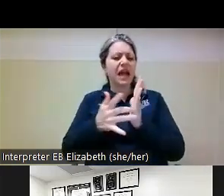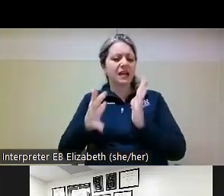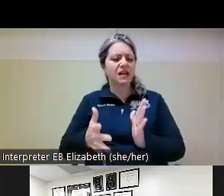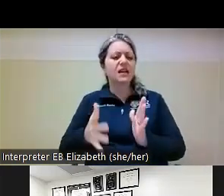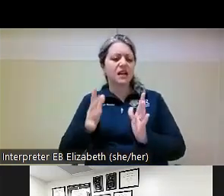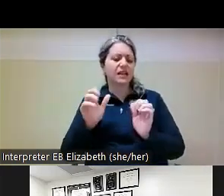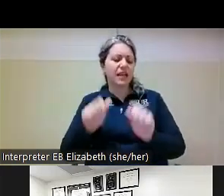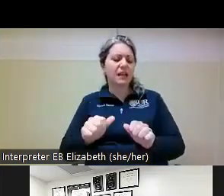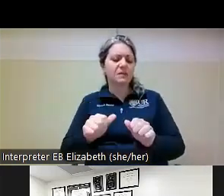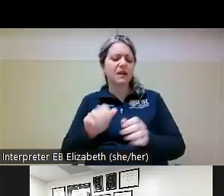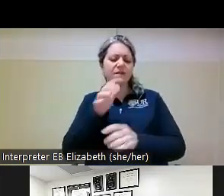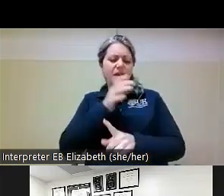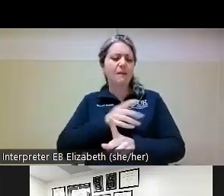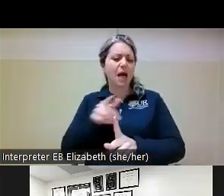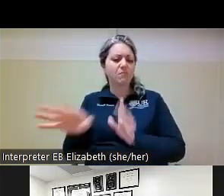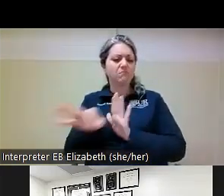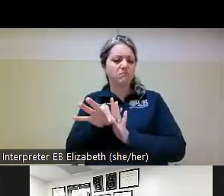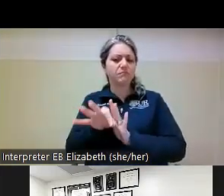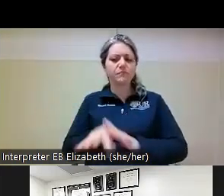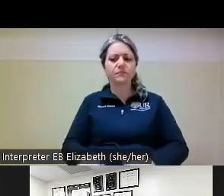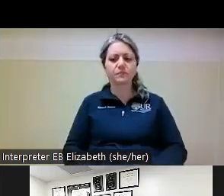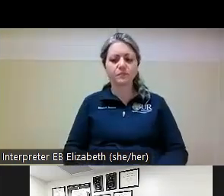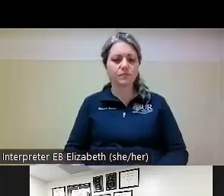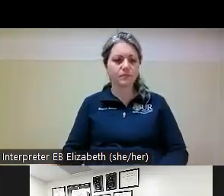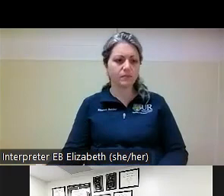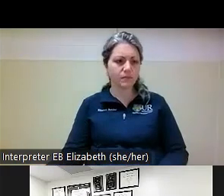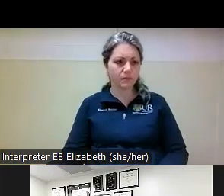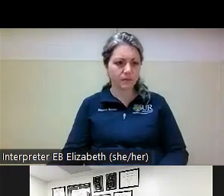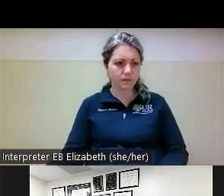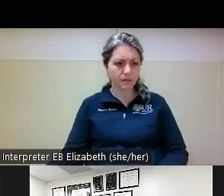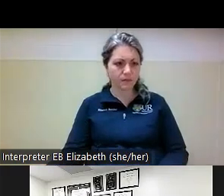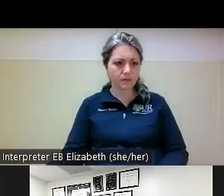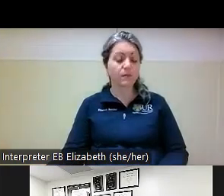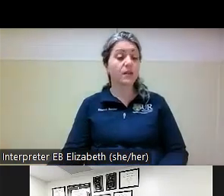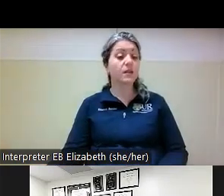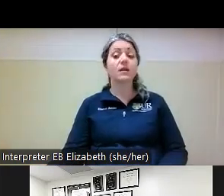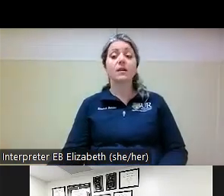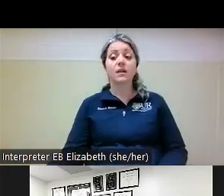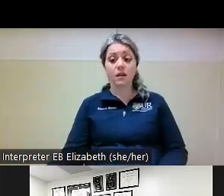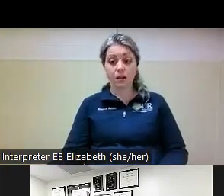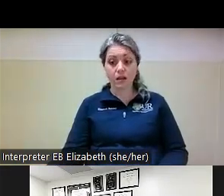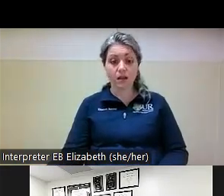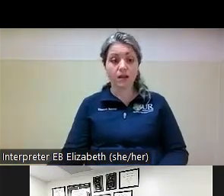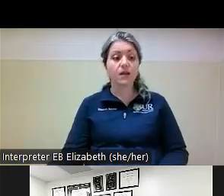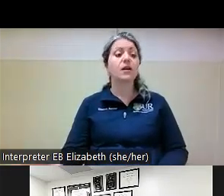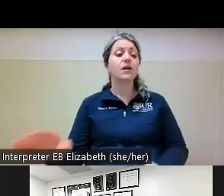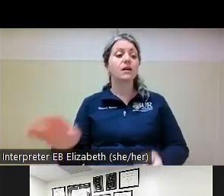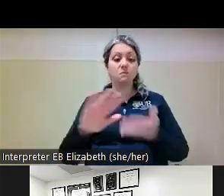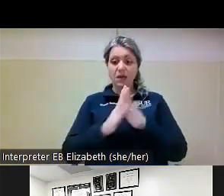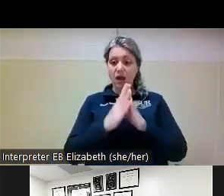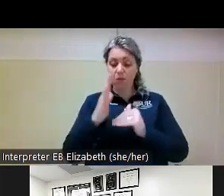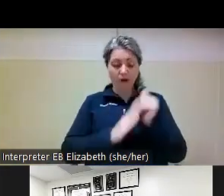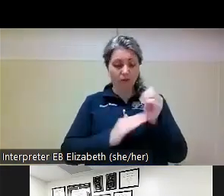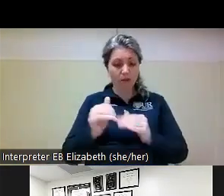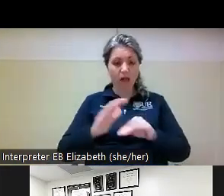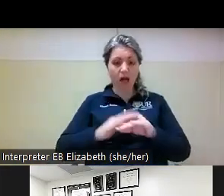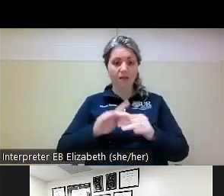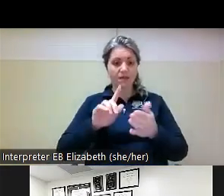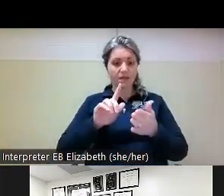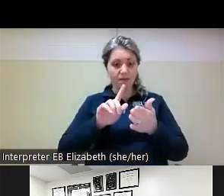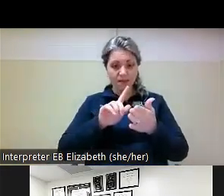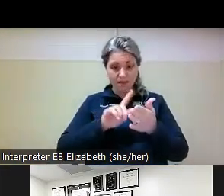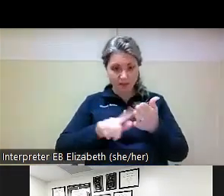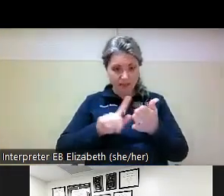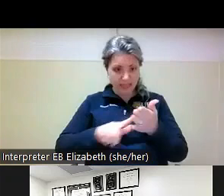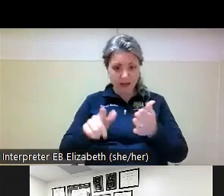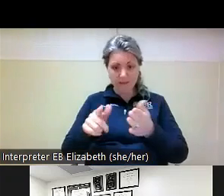female. And then we'll get you comfortable. We're on the exam table. Typically, patients lie on